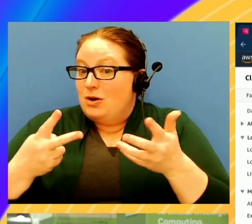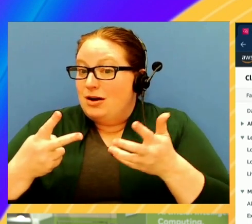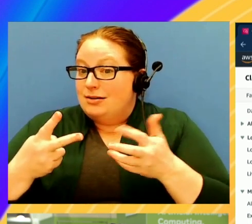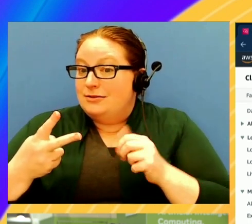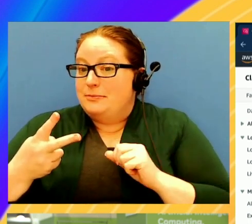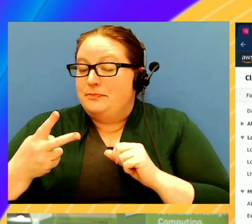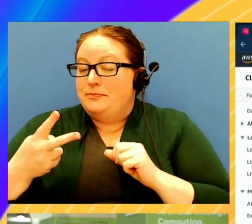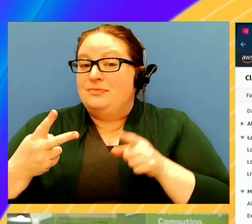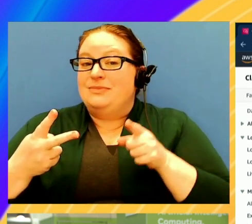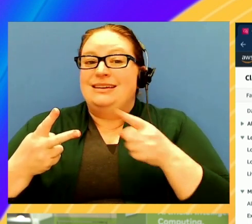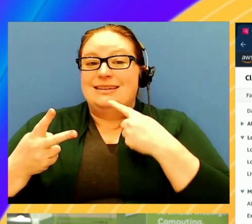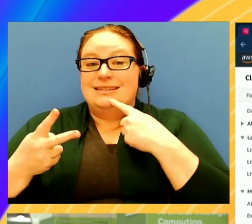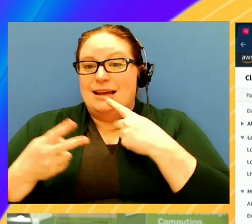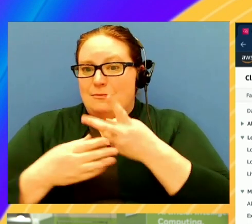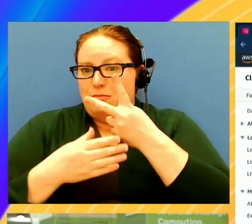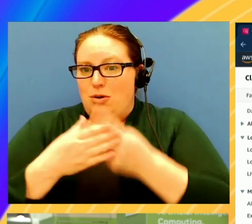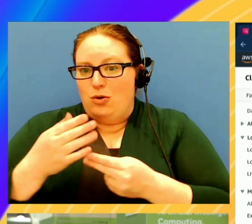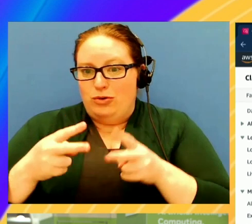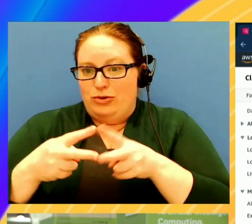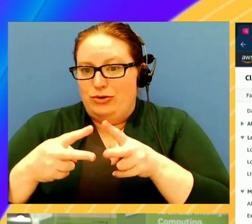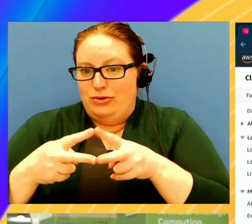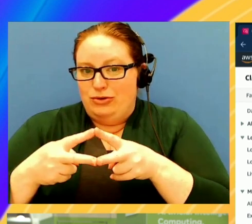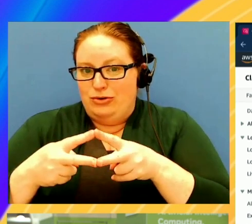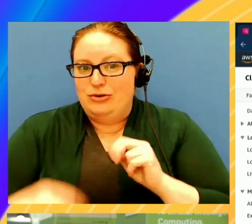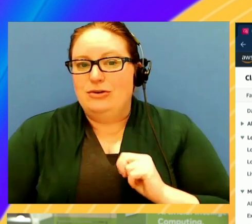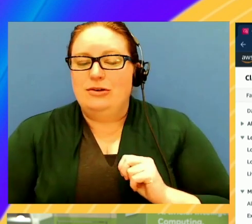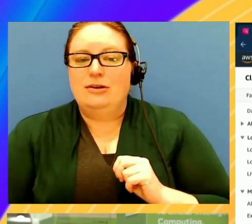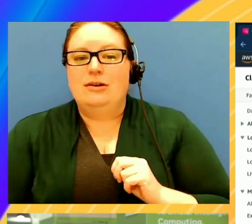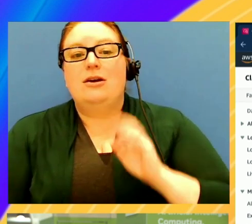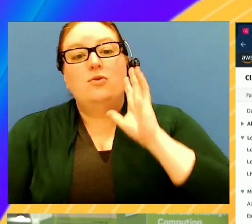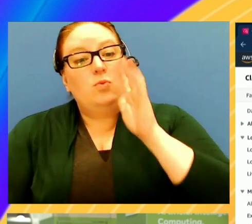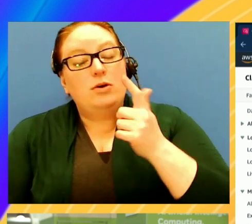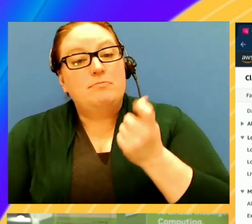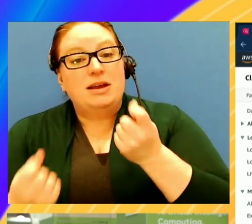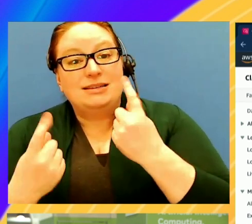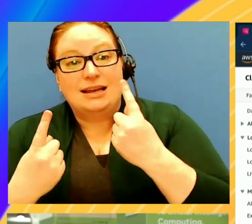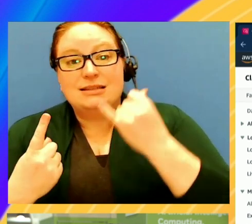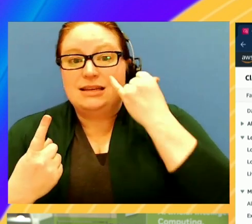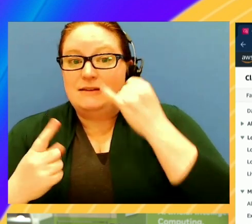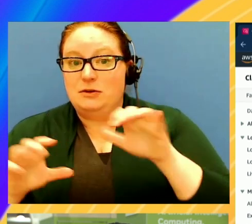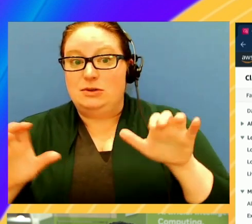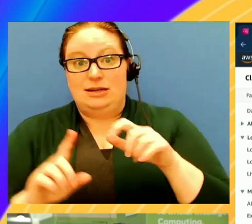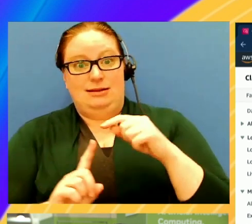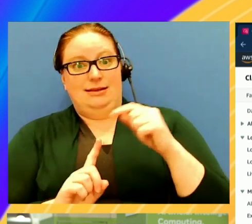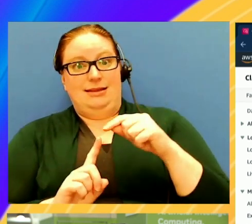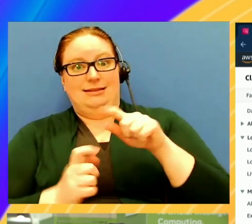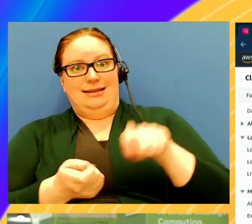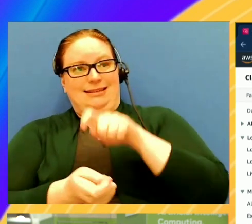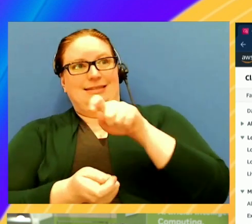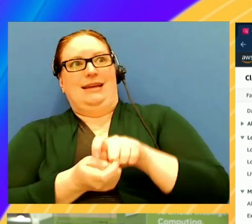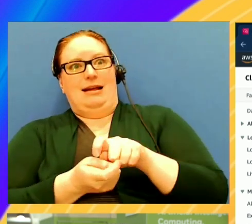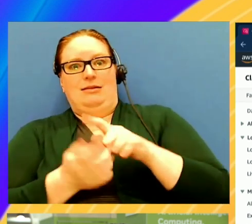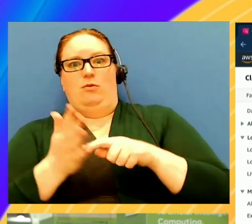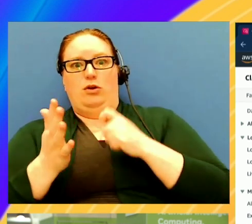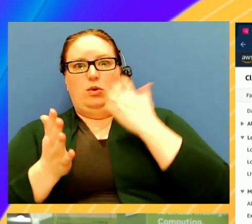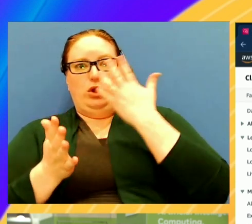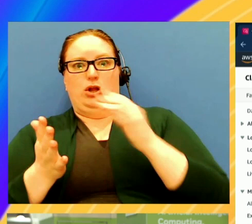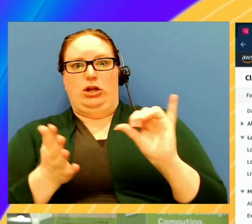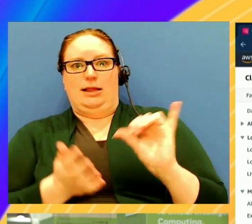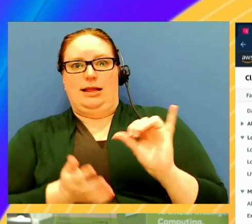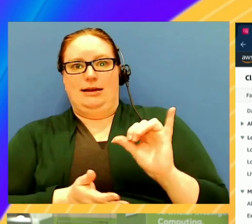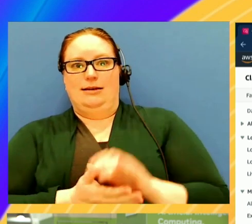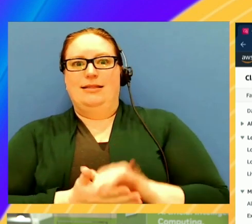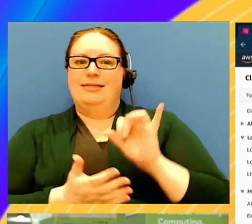This is telling you both of those things. It's saying exactly. it would make sense if you did this, and here's exactly what it would look like if you did. So that's